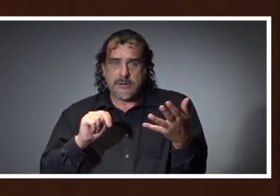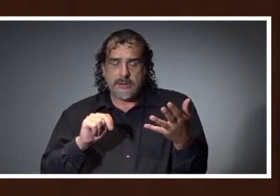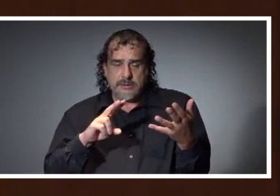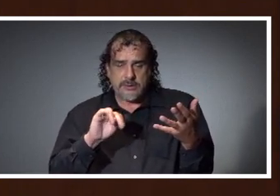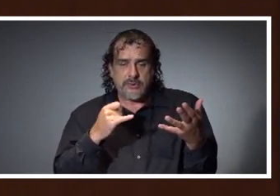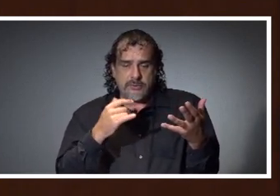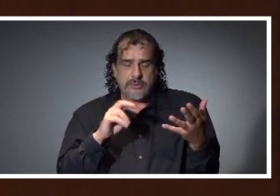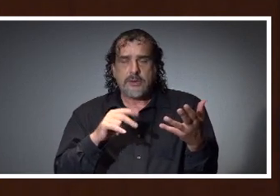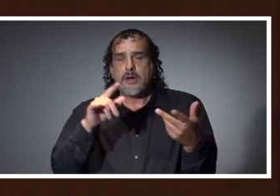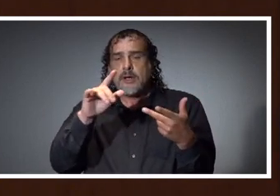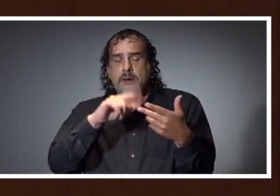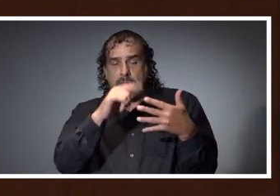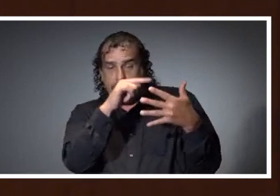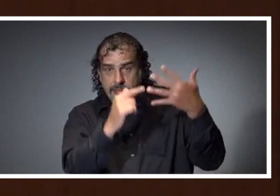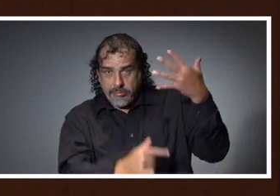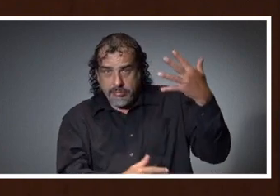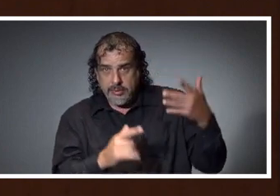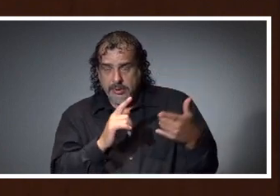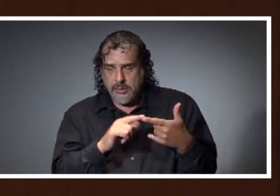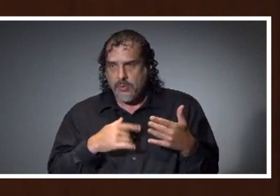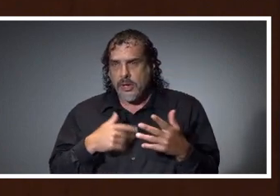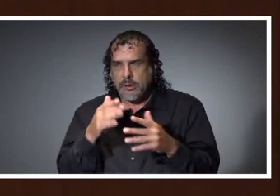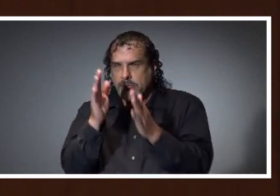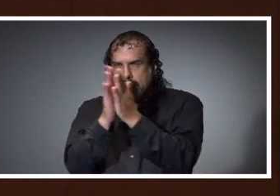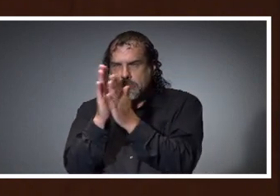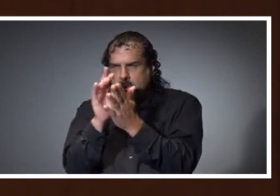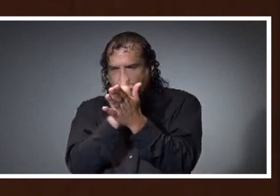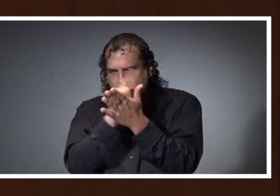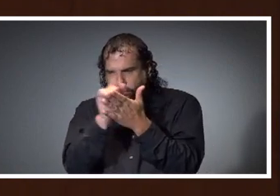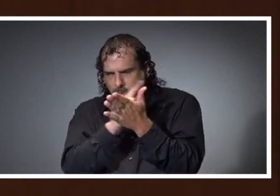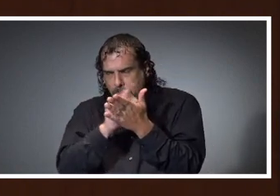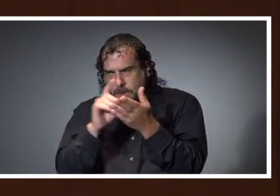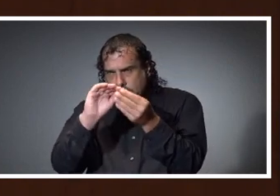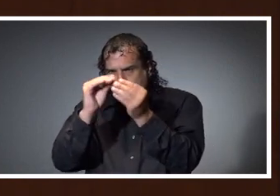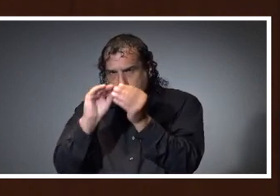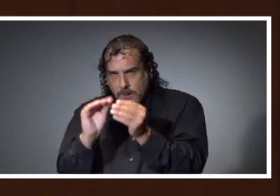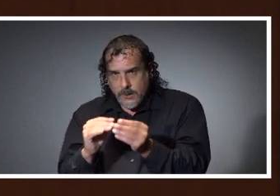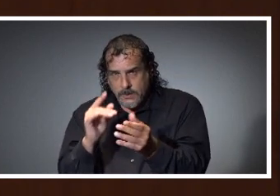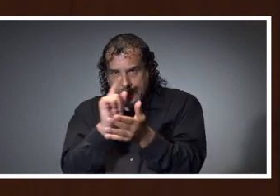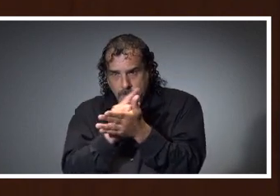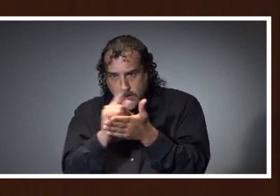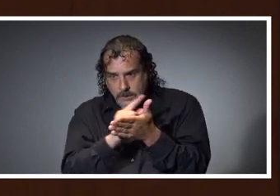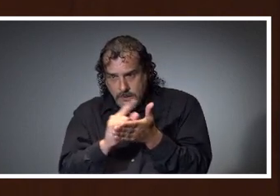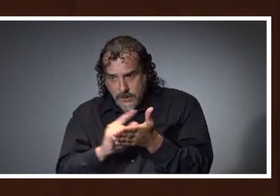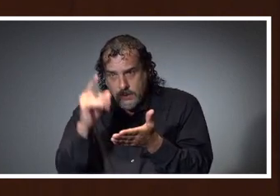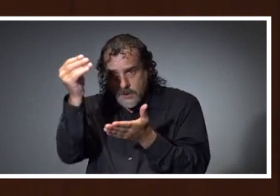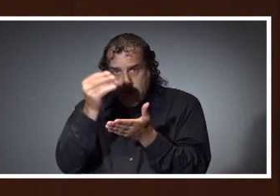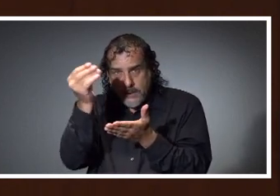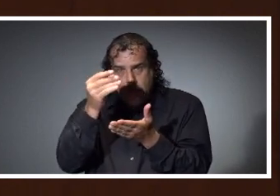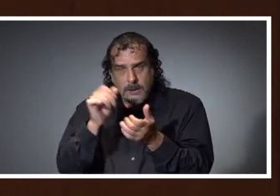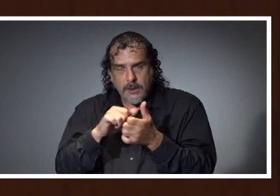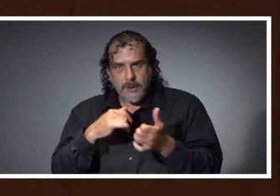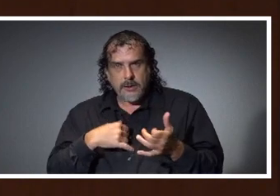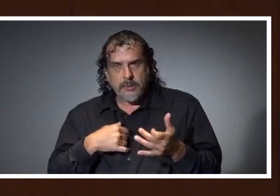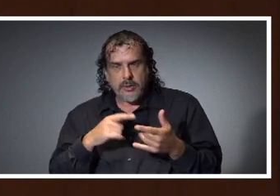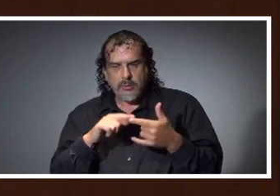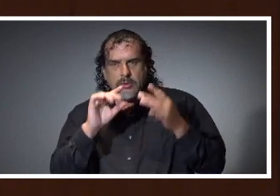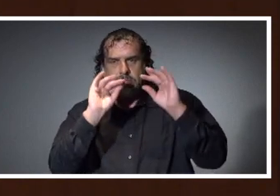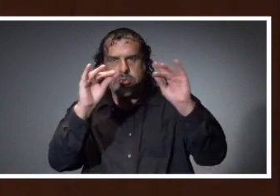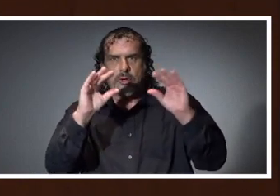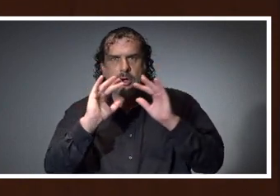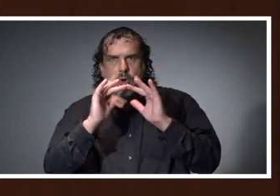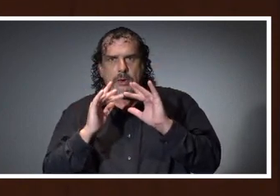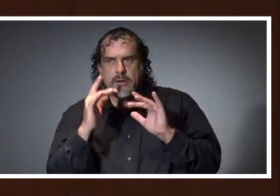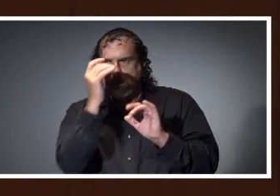submit weekly data from the schools so that we can have aggregate information that we will share with the public. It will be on our website and be available